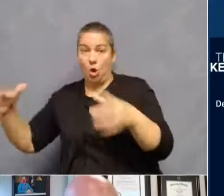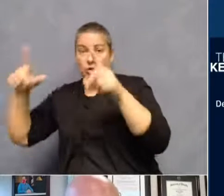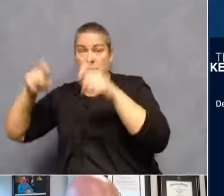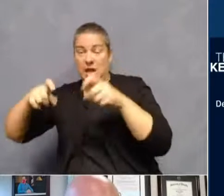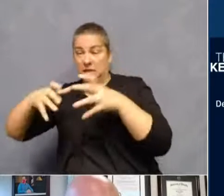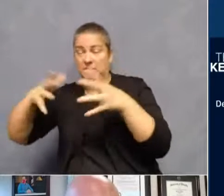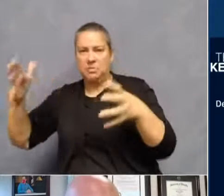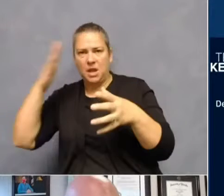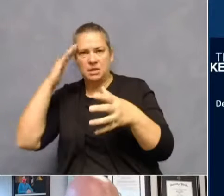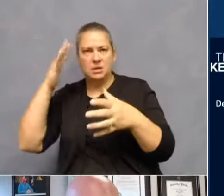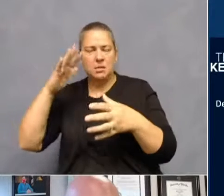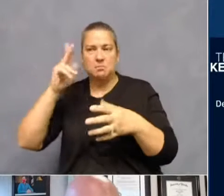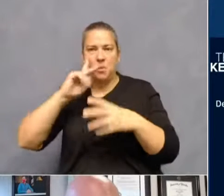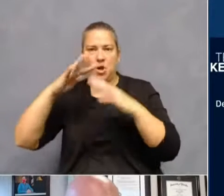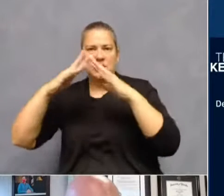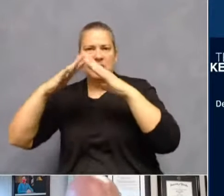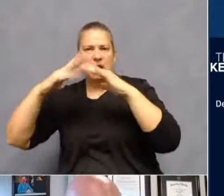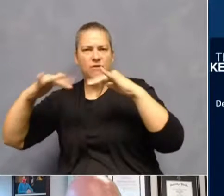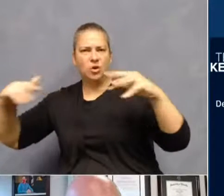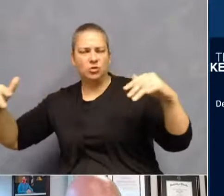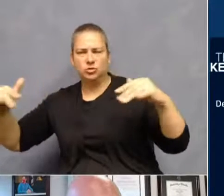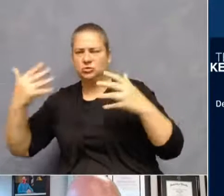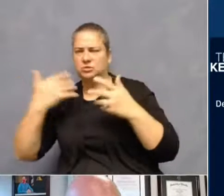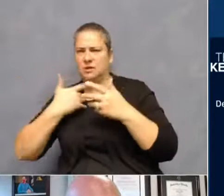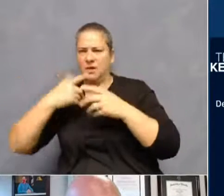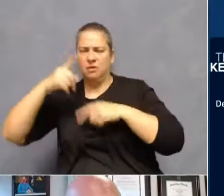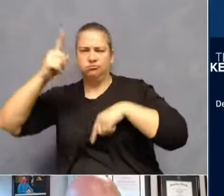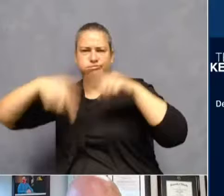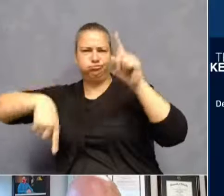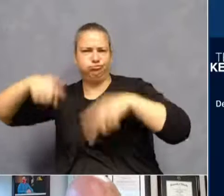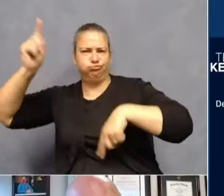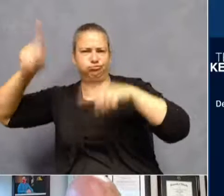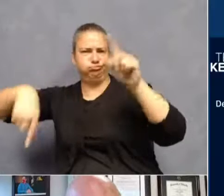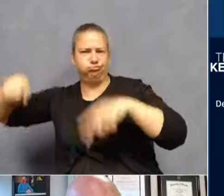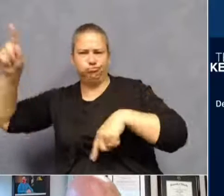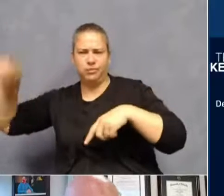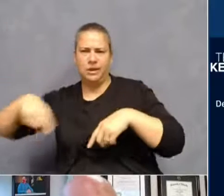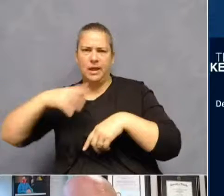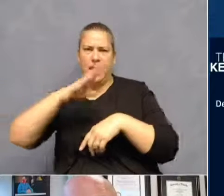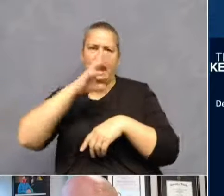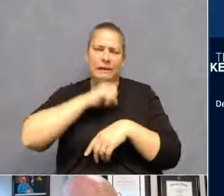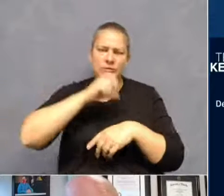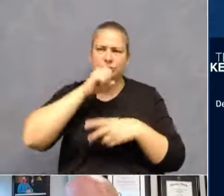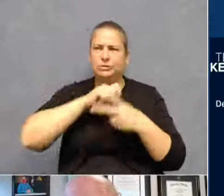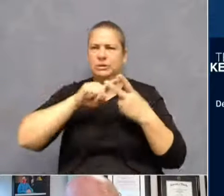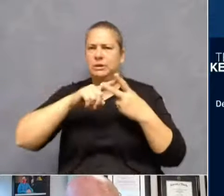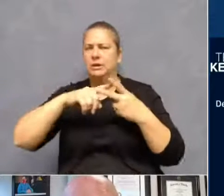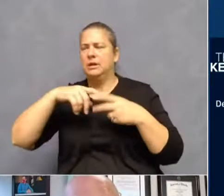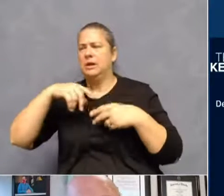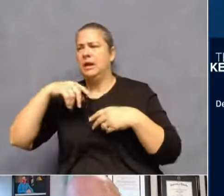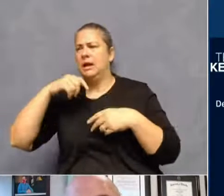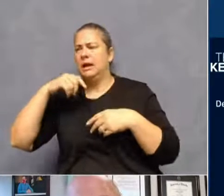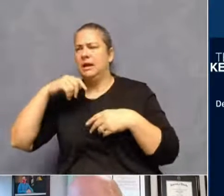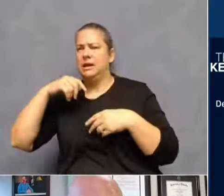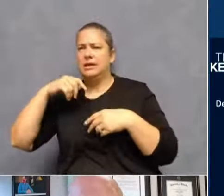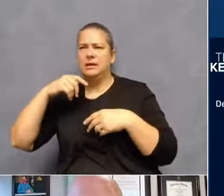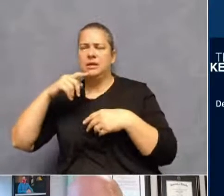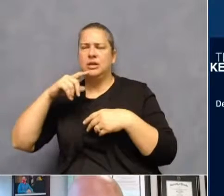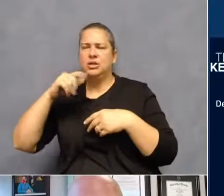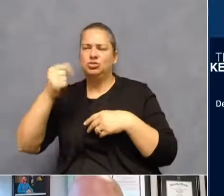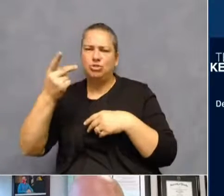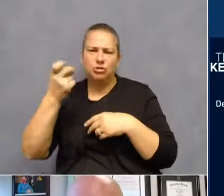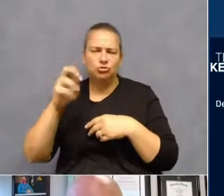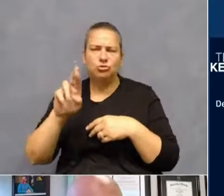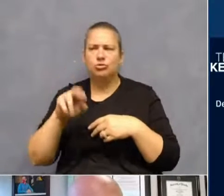You want to make sure that the vaccines work well in a wide array of people, find out if it does or doesn't work better